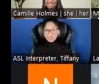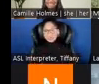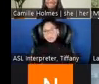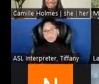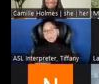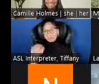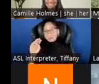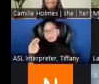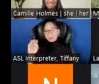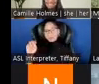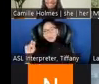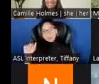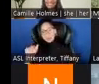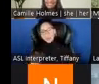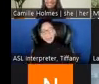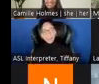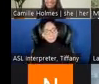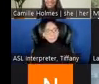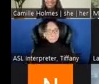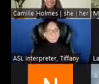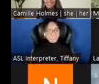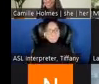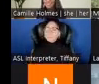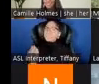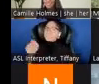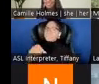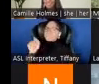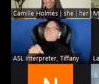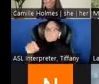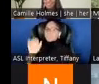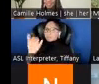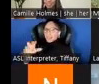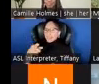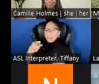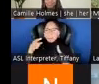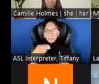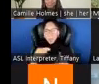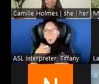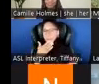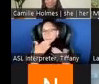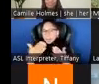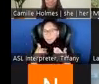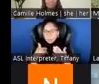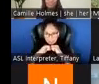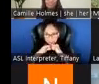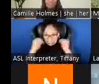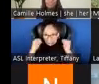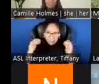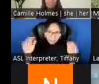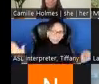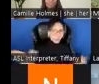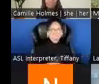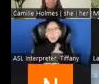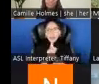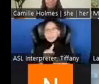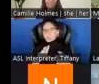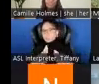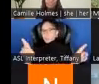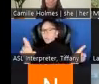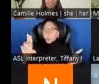Yeah, and that's why the question is like, how do we get kind of closer, right? Closer to the root, right? Because